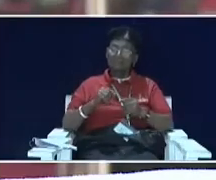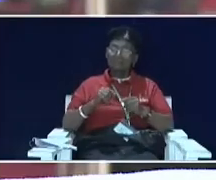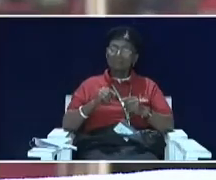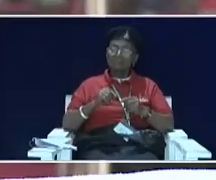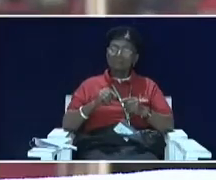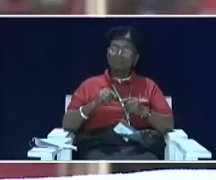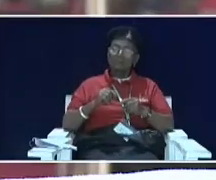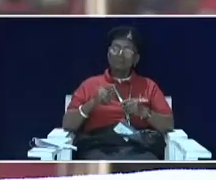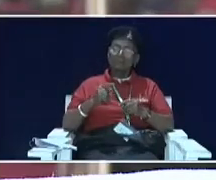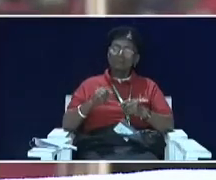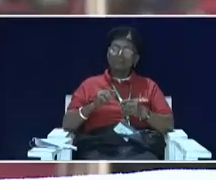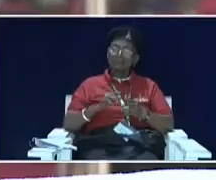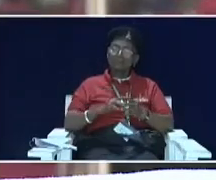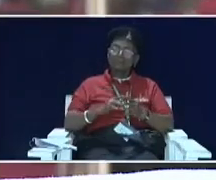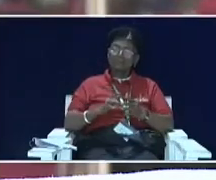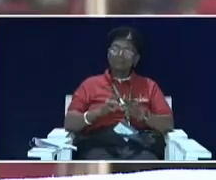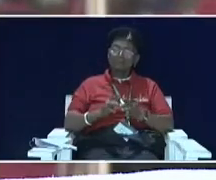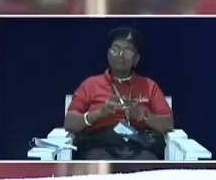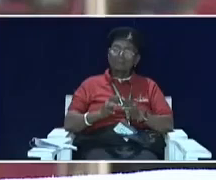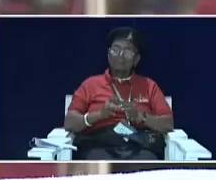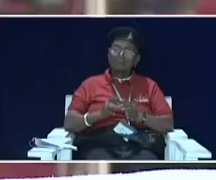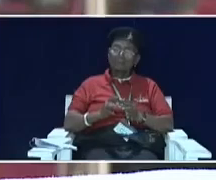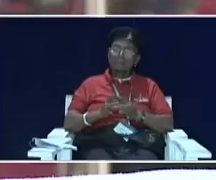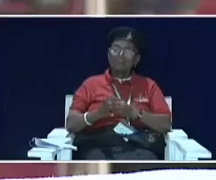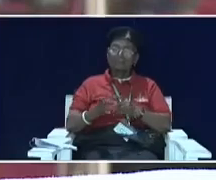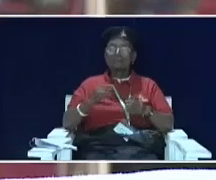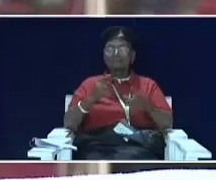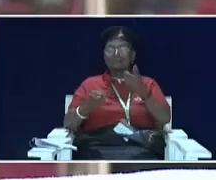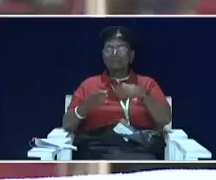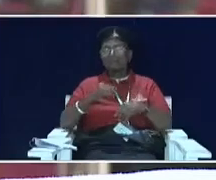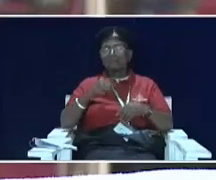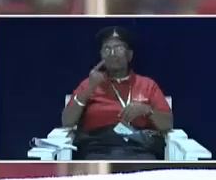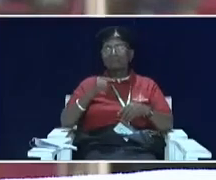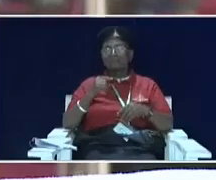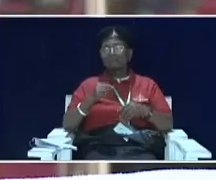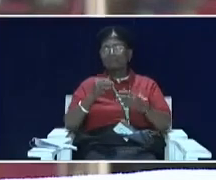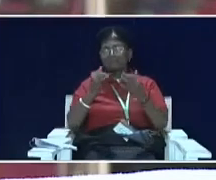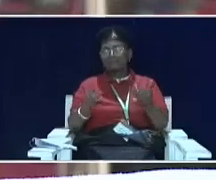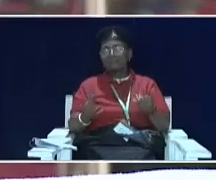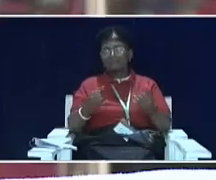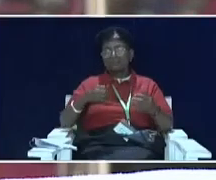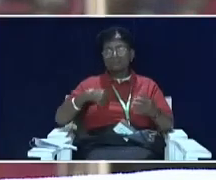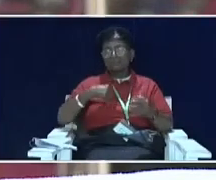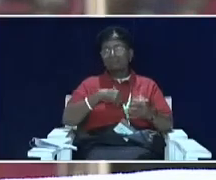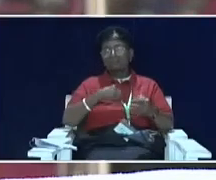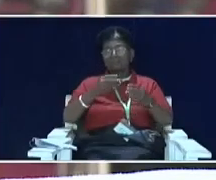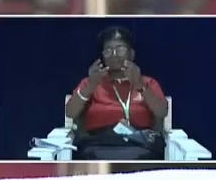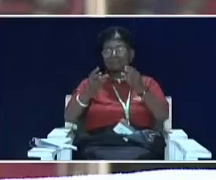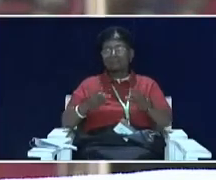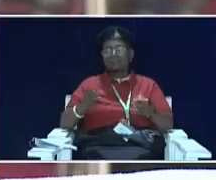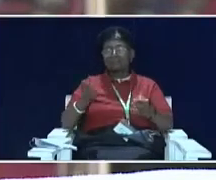the creditors came and said, now we want our money. Don't pay, we sell your children.